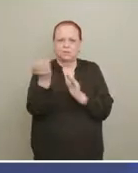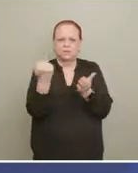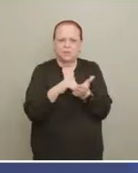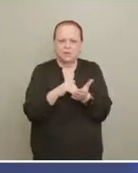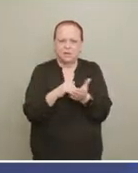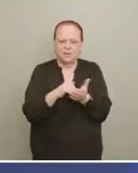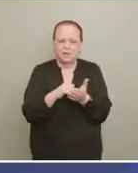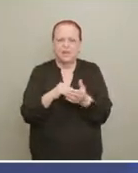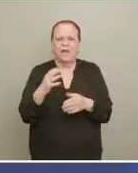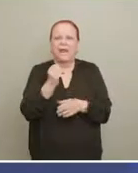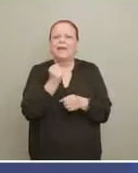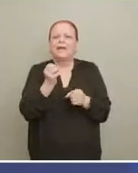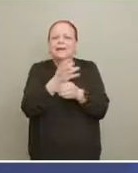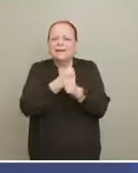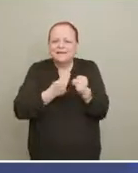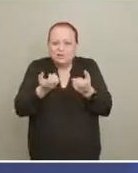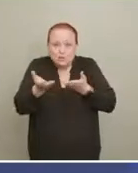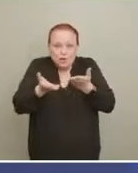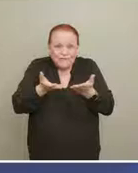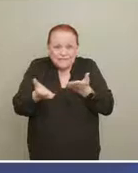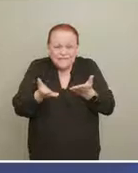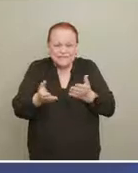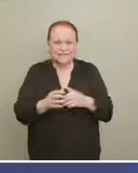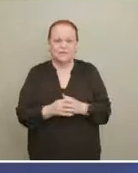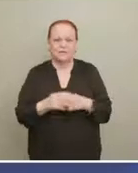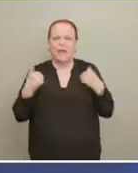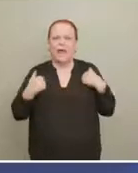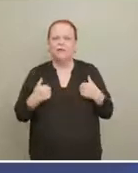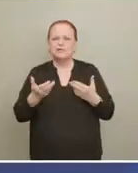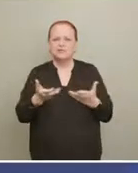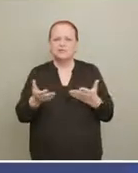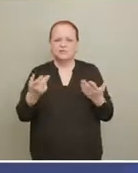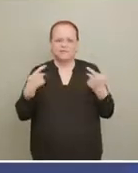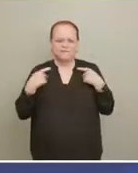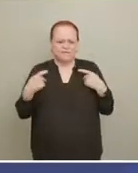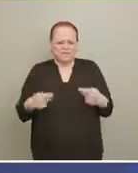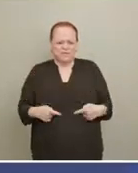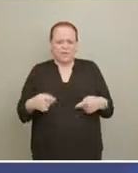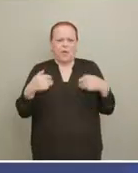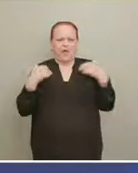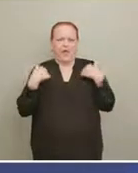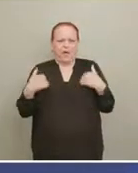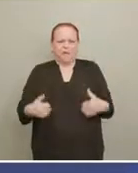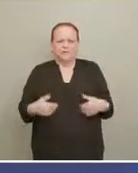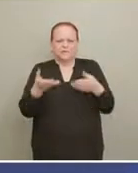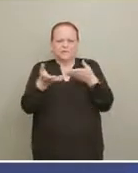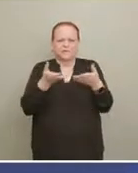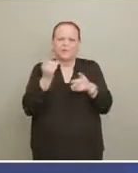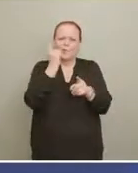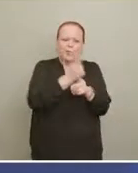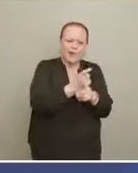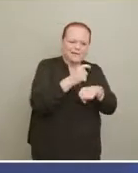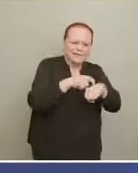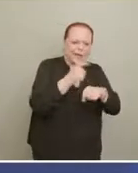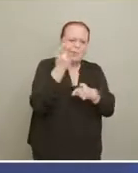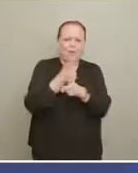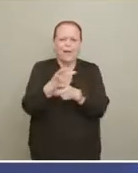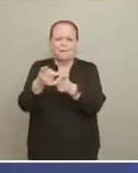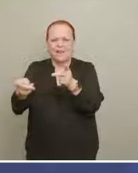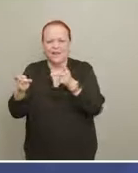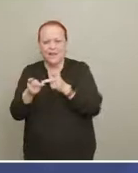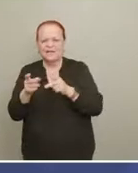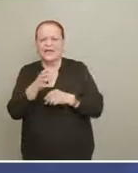people services, mental health services, physical health services at the right time, at the right place, which you know Orange County is